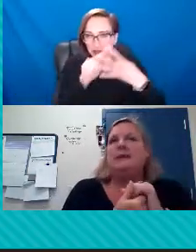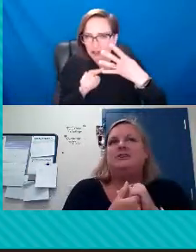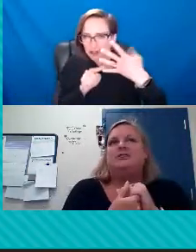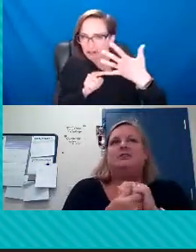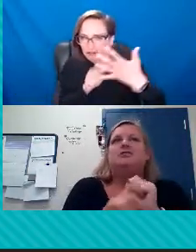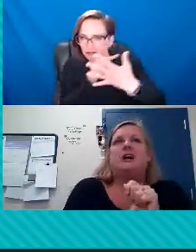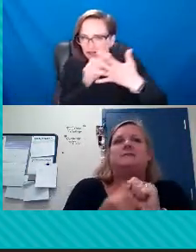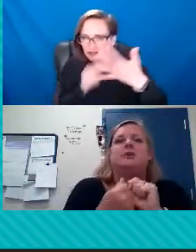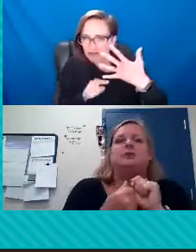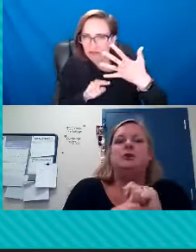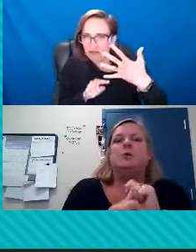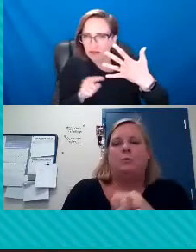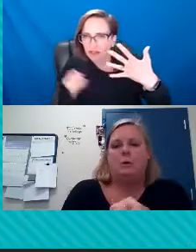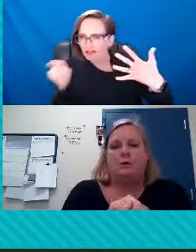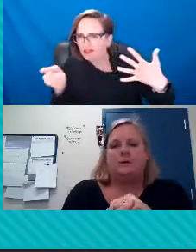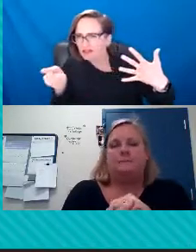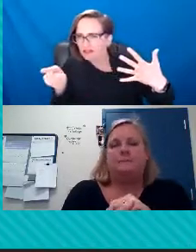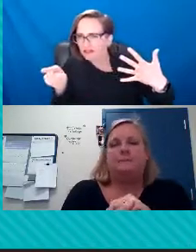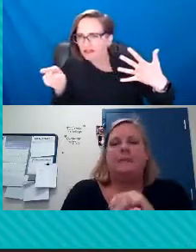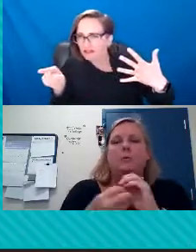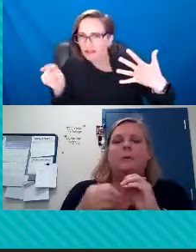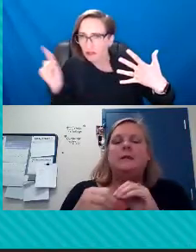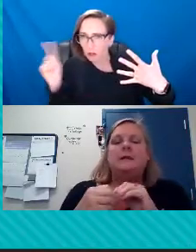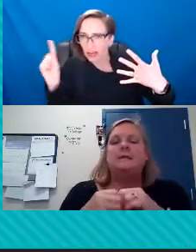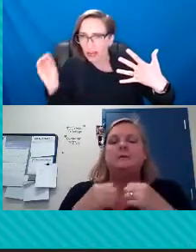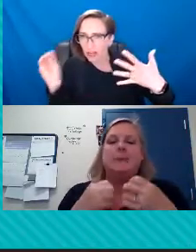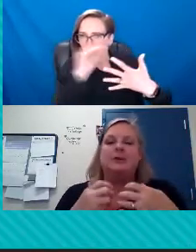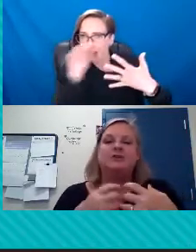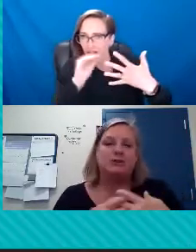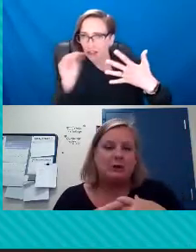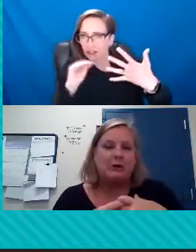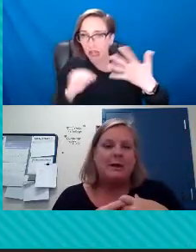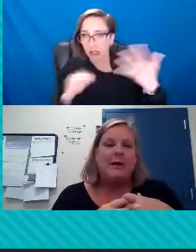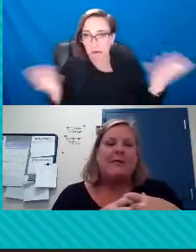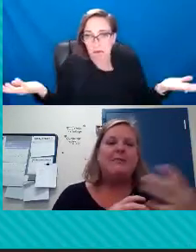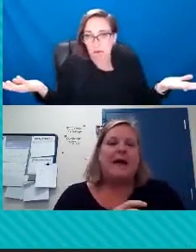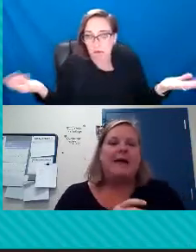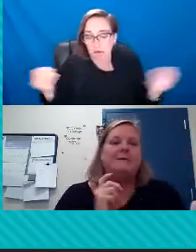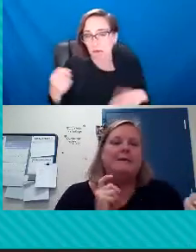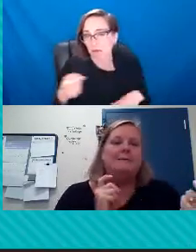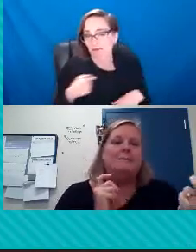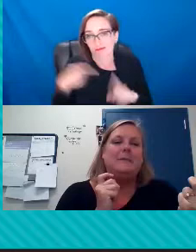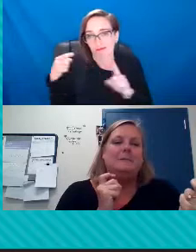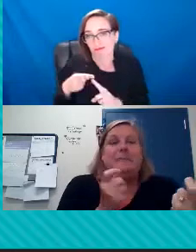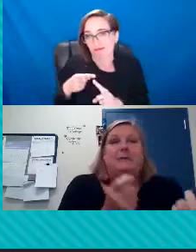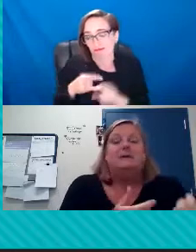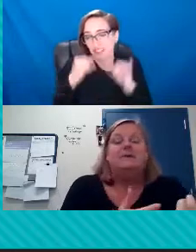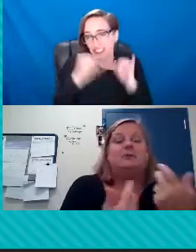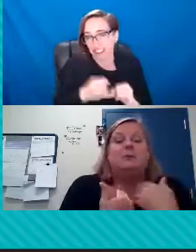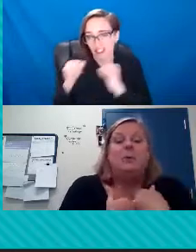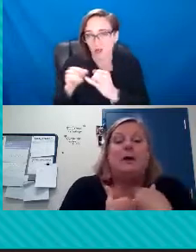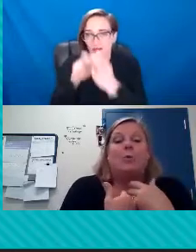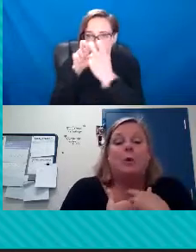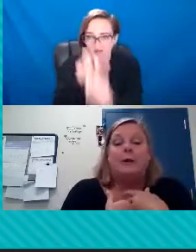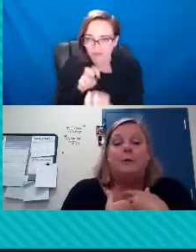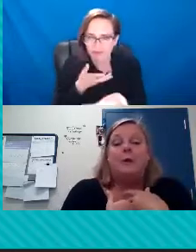of communication just don't work. And we need to make sure that the